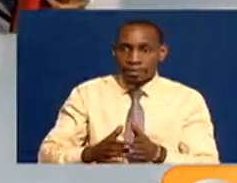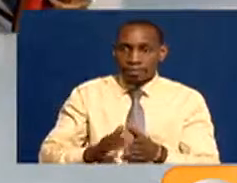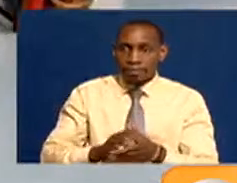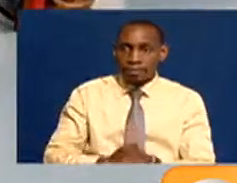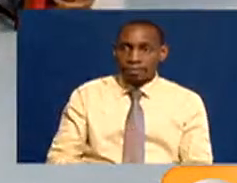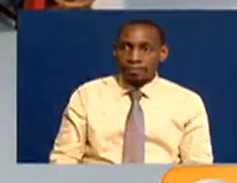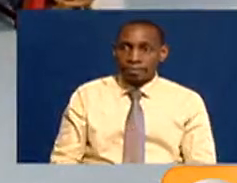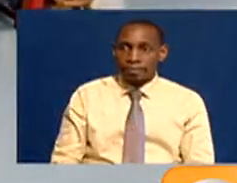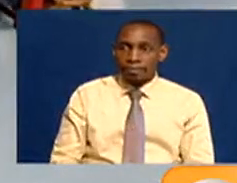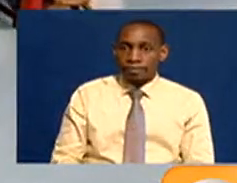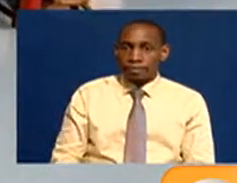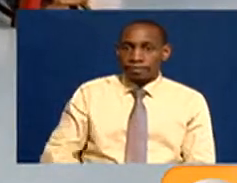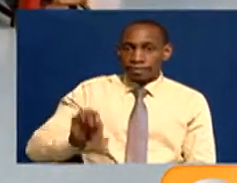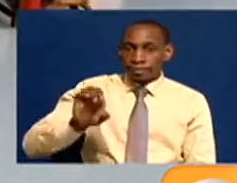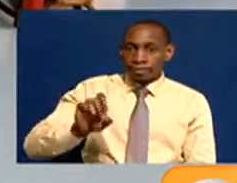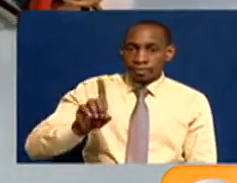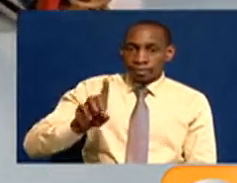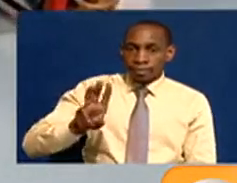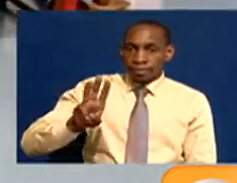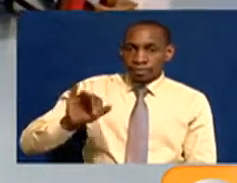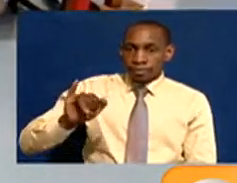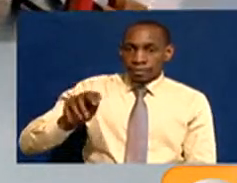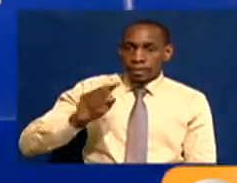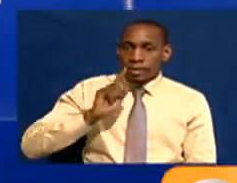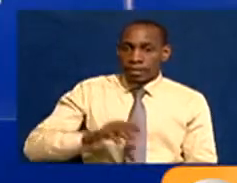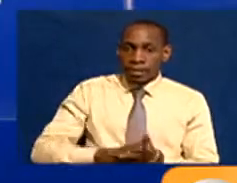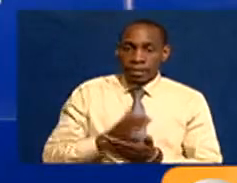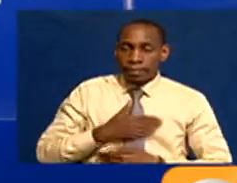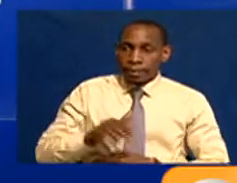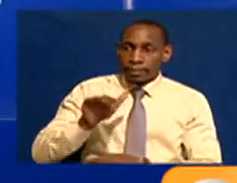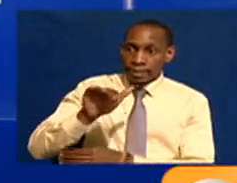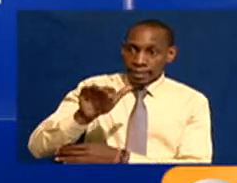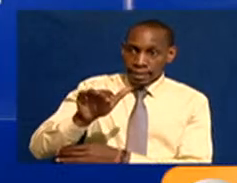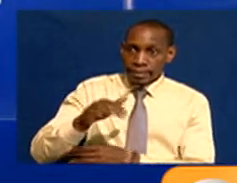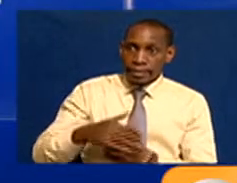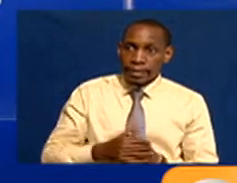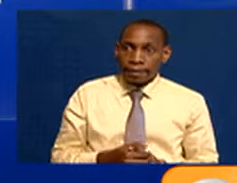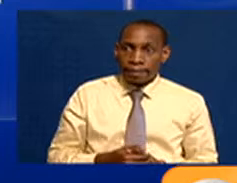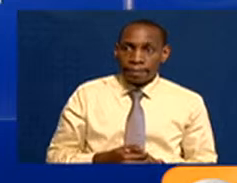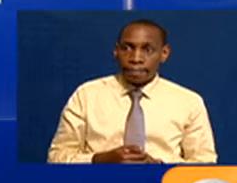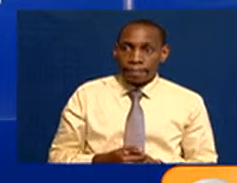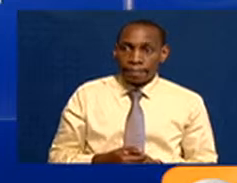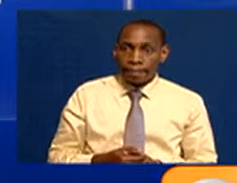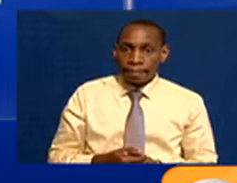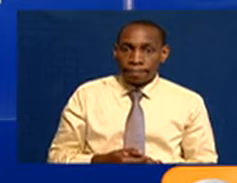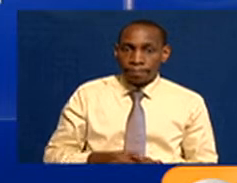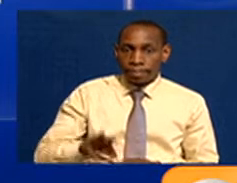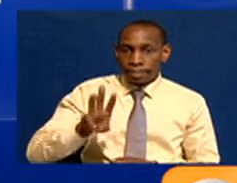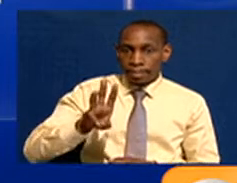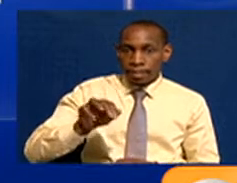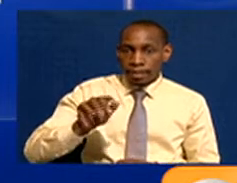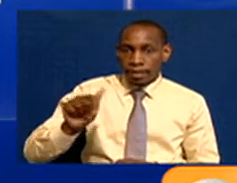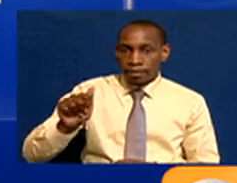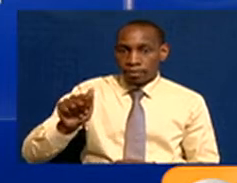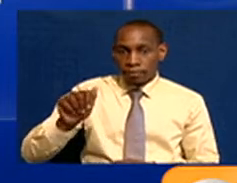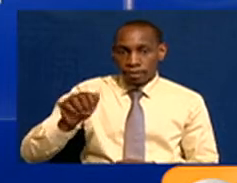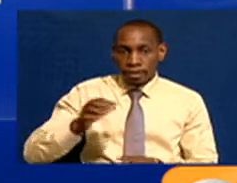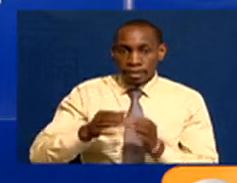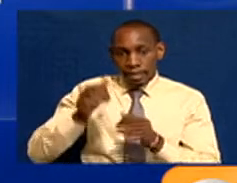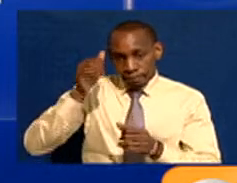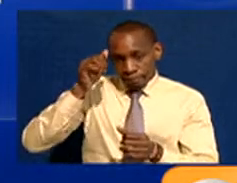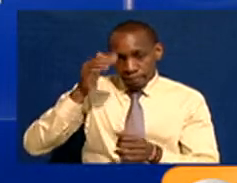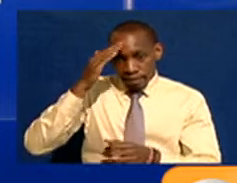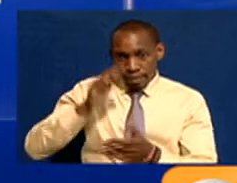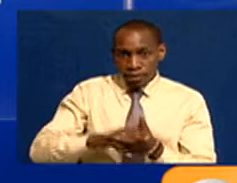hour or so. Edwin Kipleting says, kindly ask Nakumicha if she knows about the